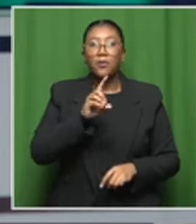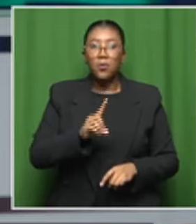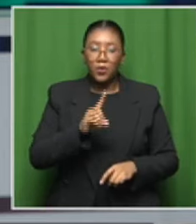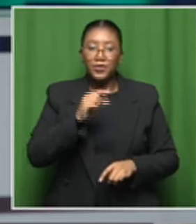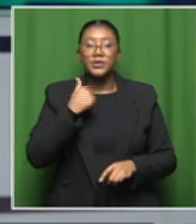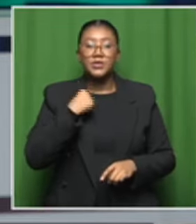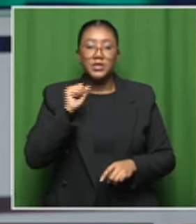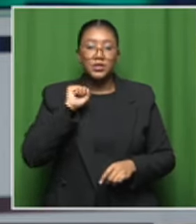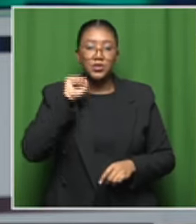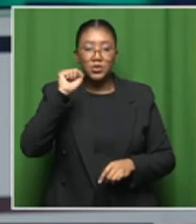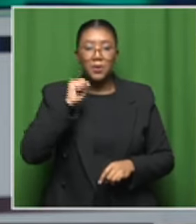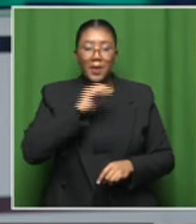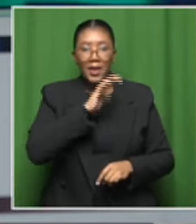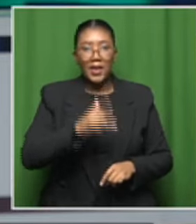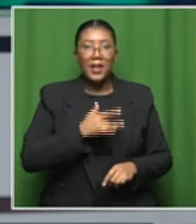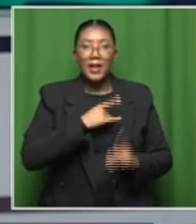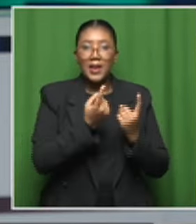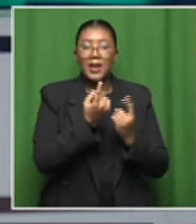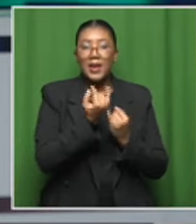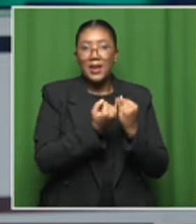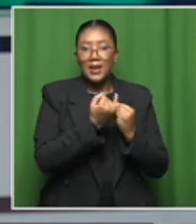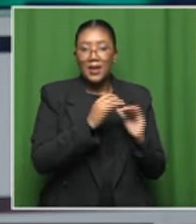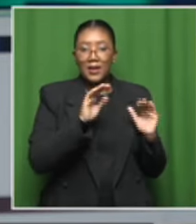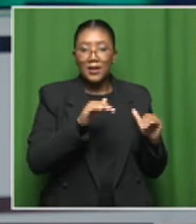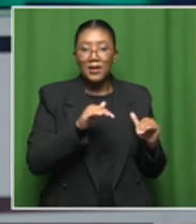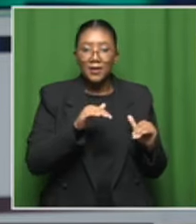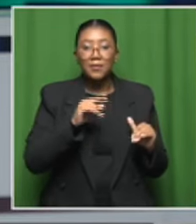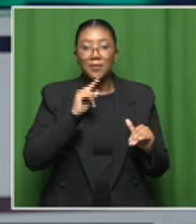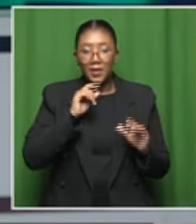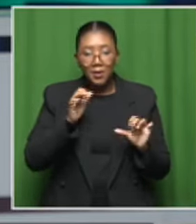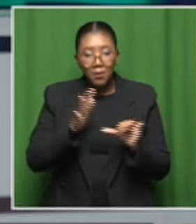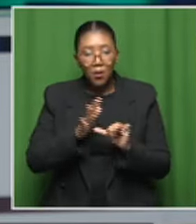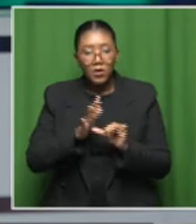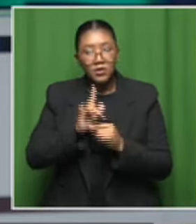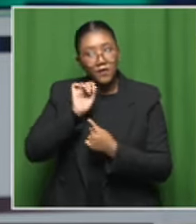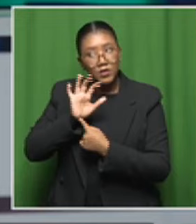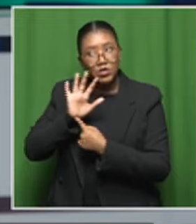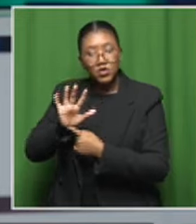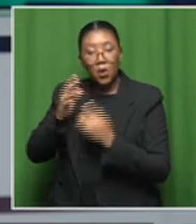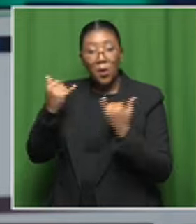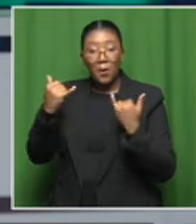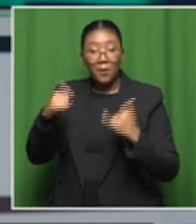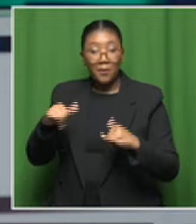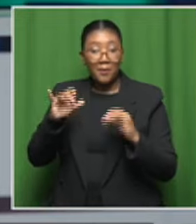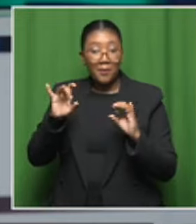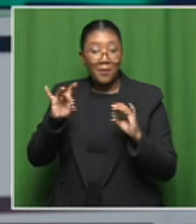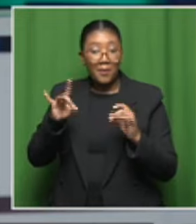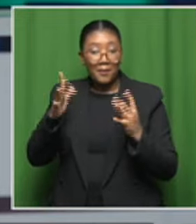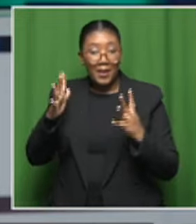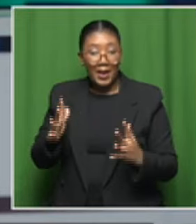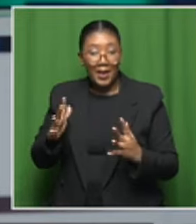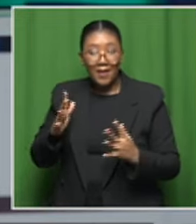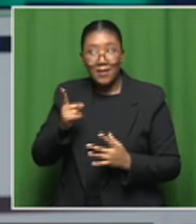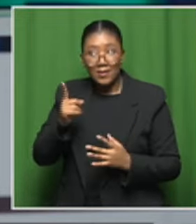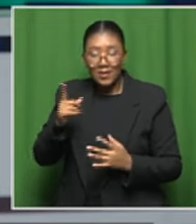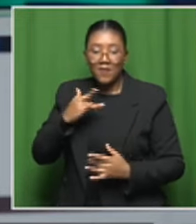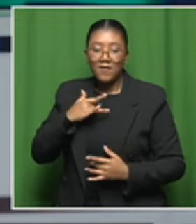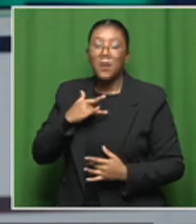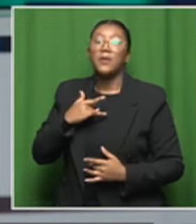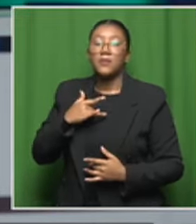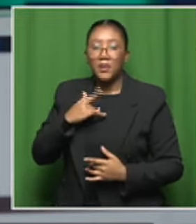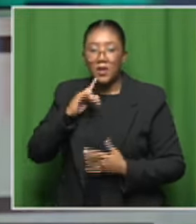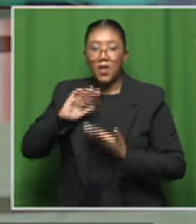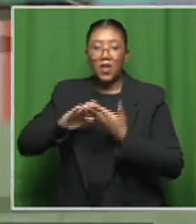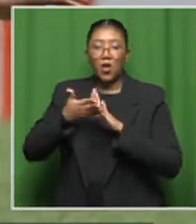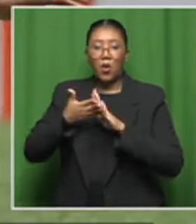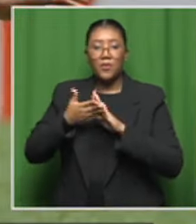themselves putting themselves out there, profiling their players, like you're saying, the glam, making sure that everybody feels like it's a community. It's